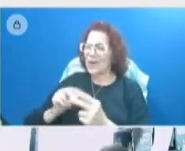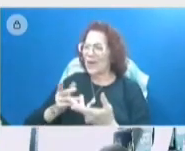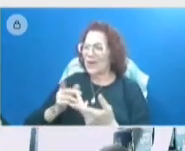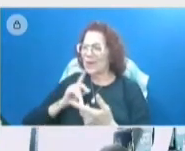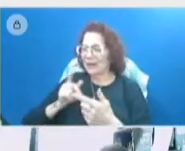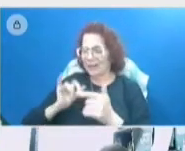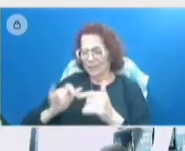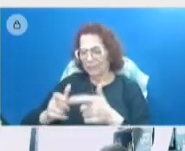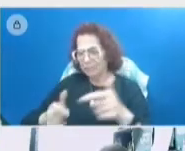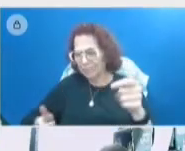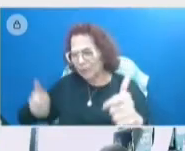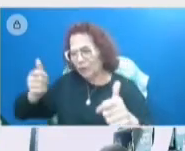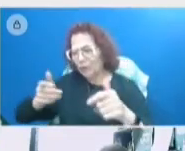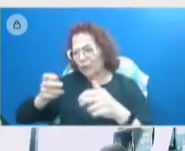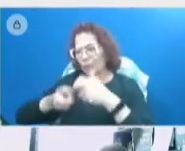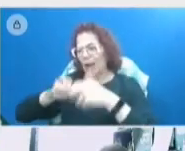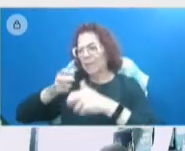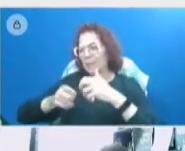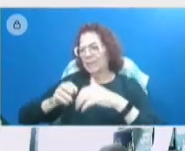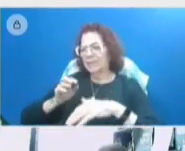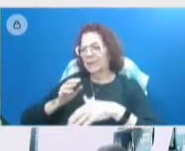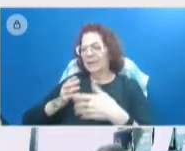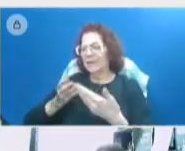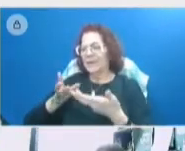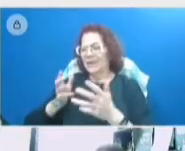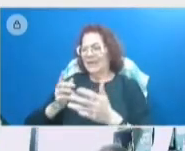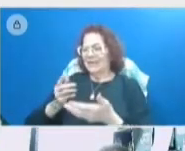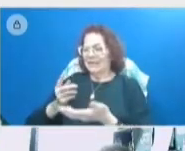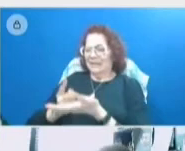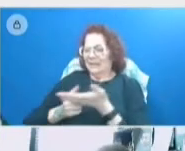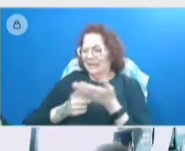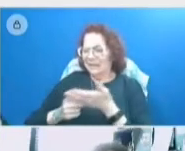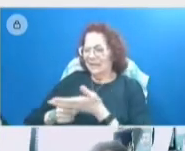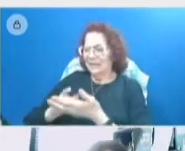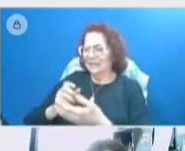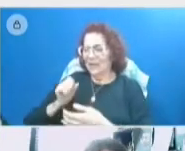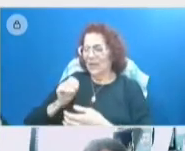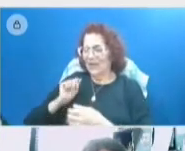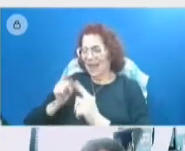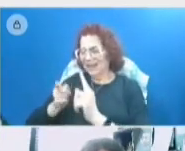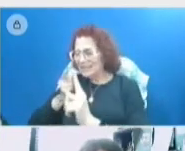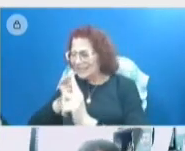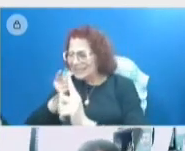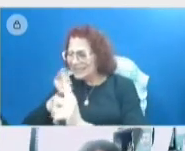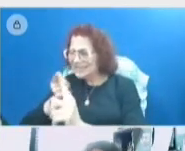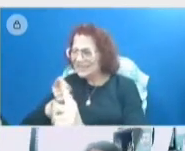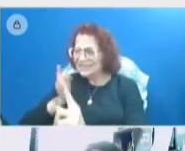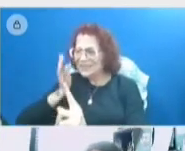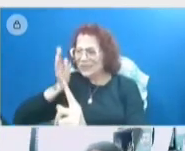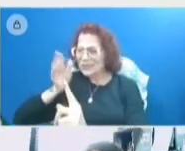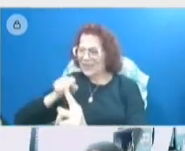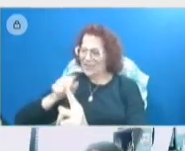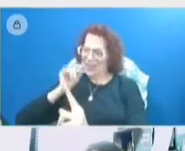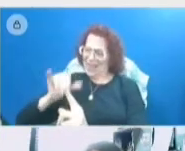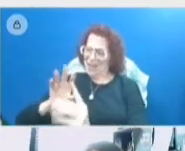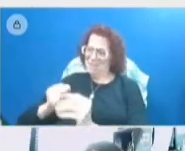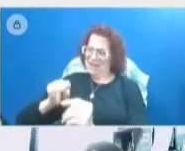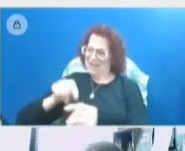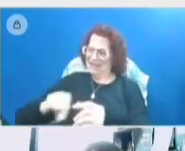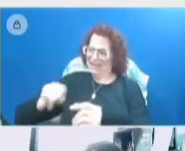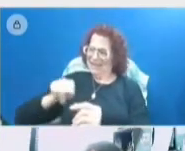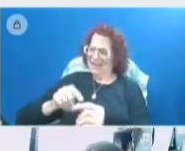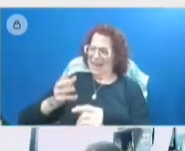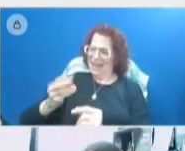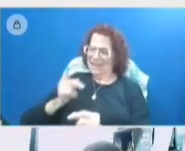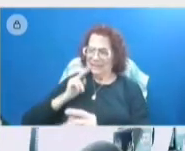that, and if we wanted to pursue something that way. But again, bipartisanship, I think, is the watchword. I welcome that in the,